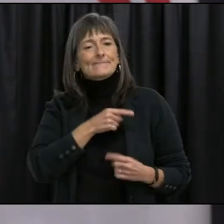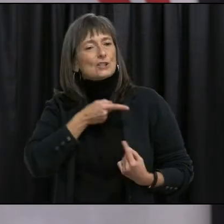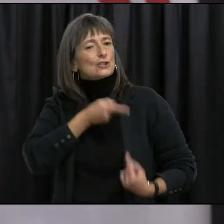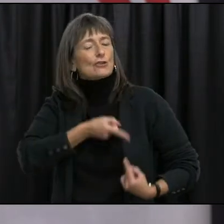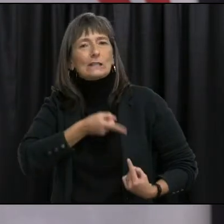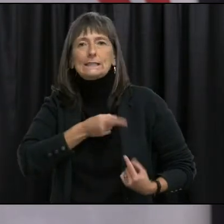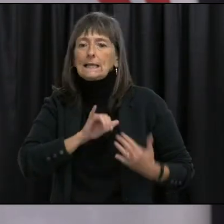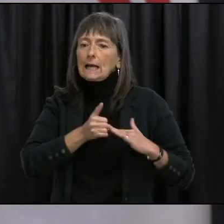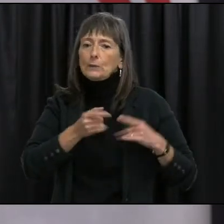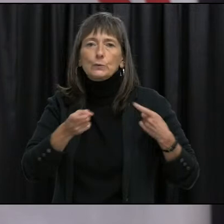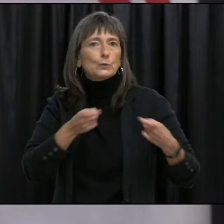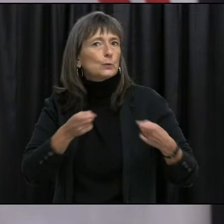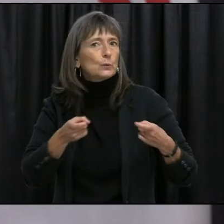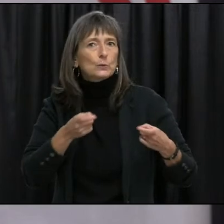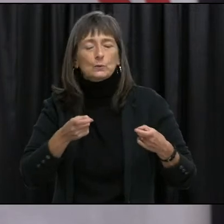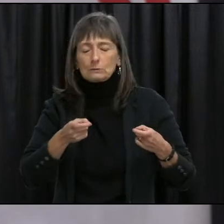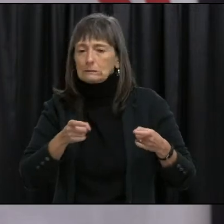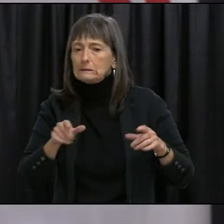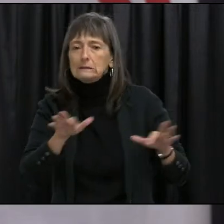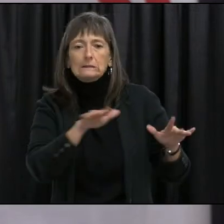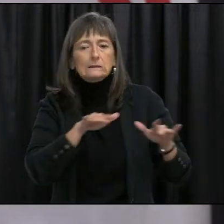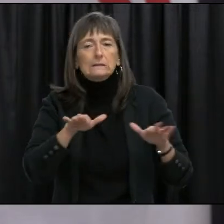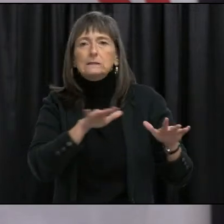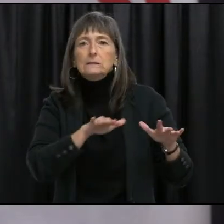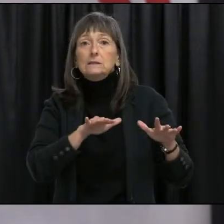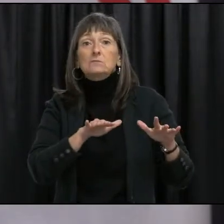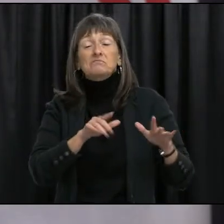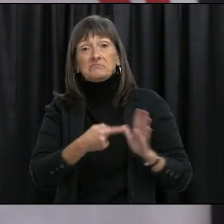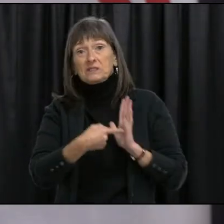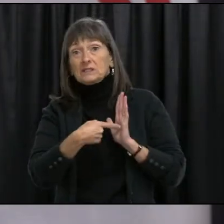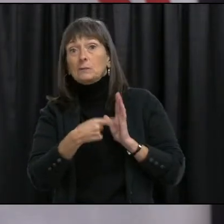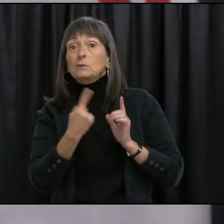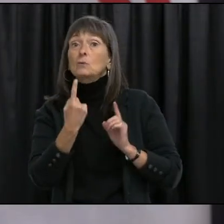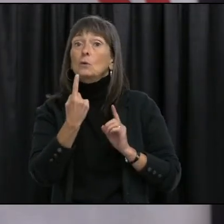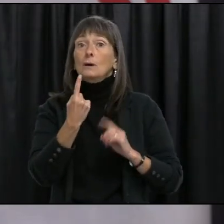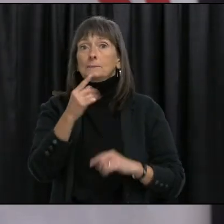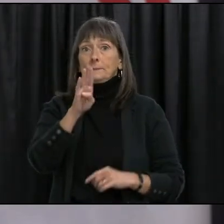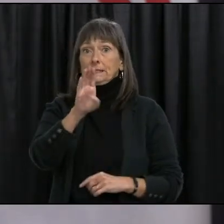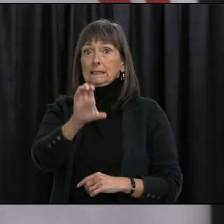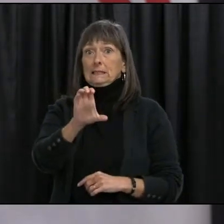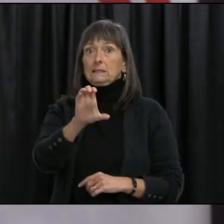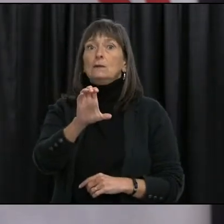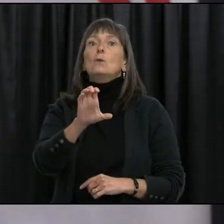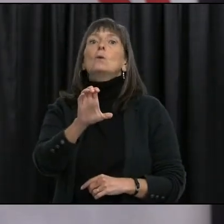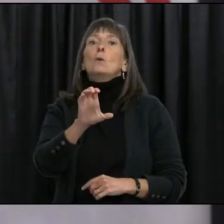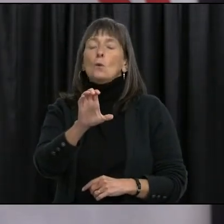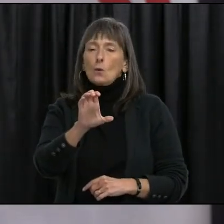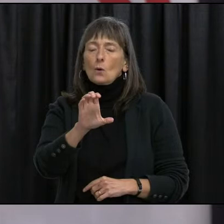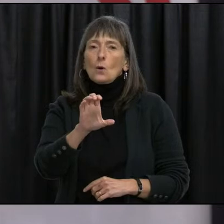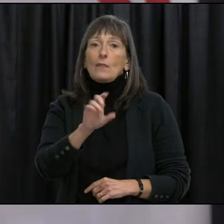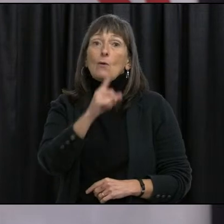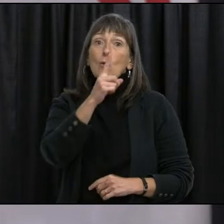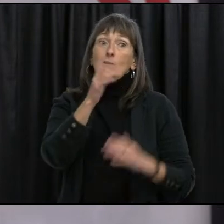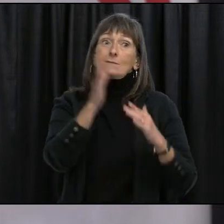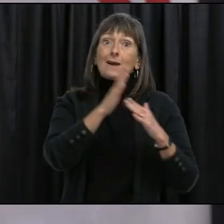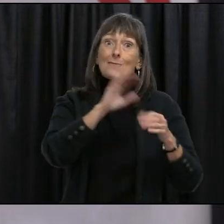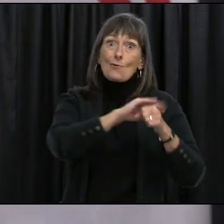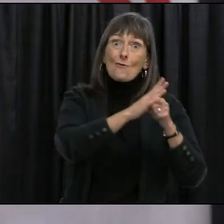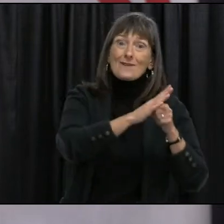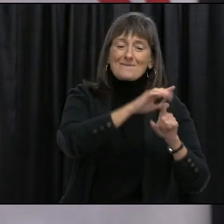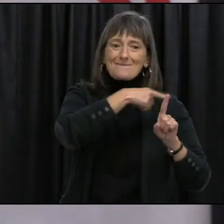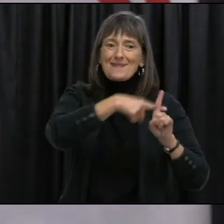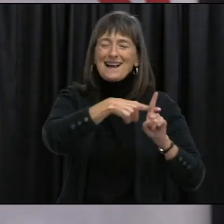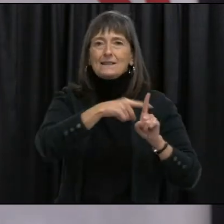response to COVID-19. And in the case of British Columbia, for sure, they struggle with a second epidemic